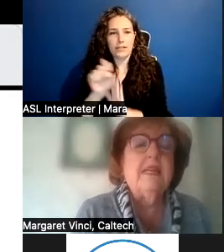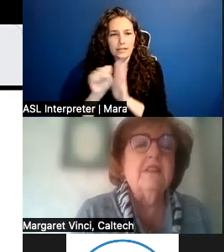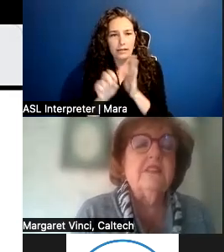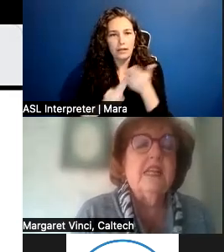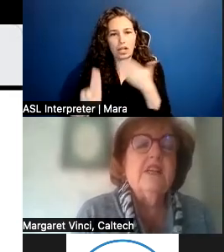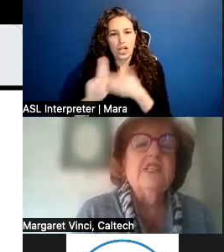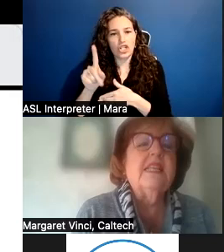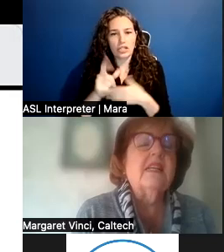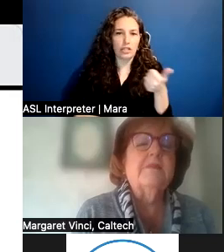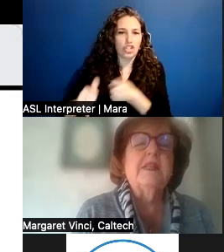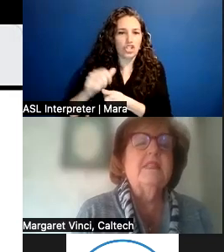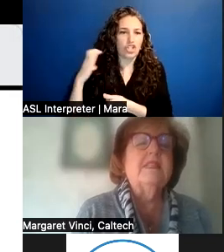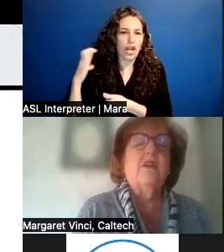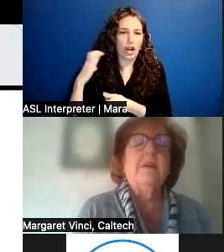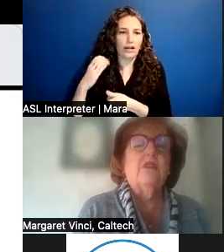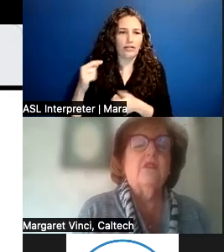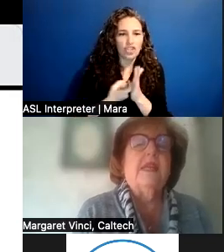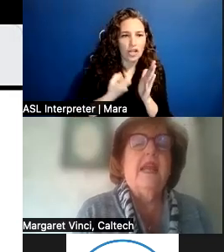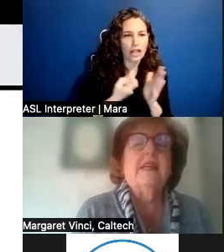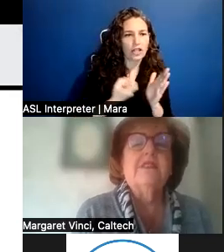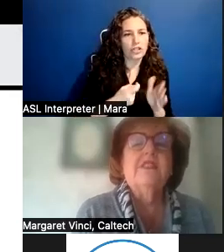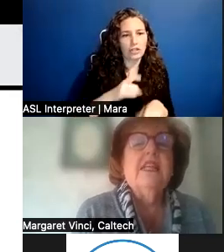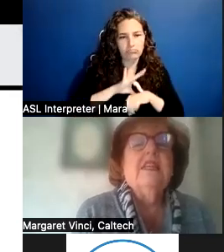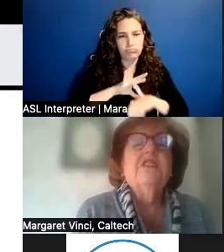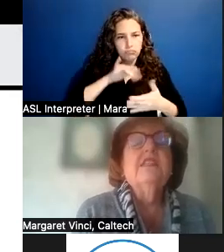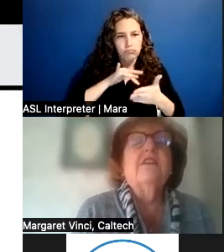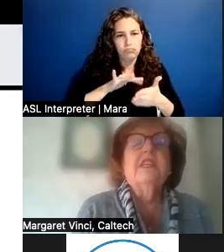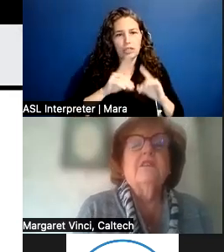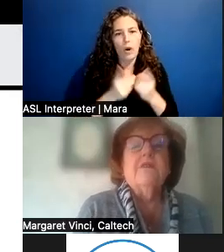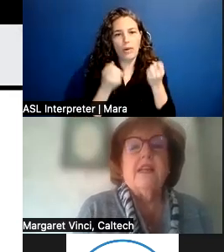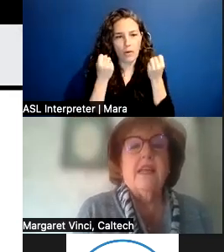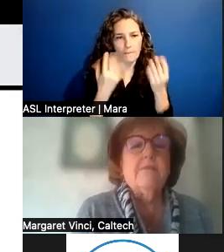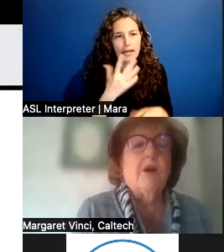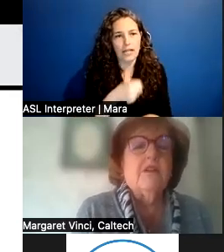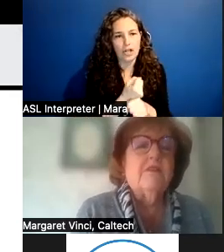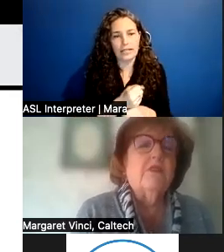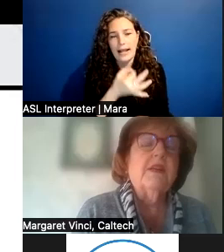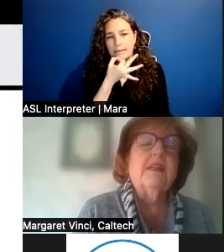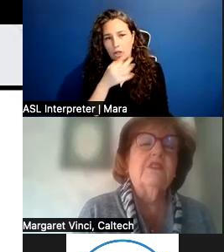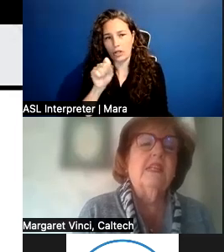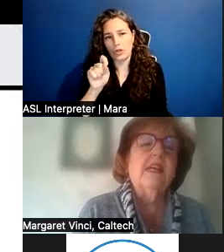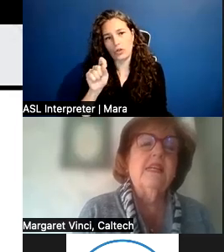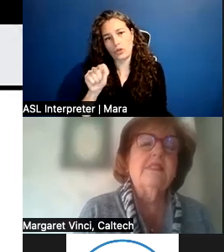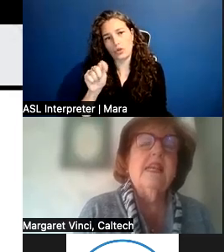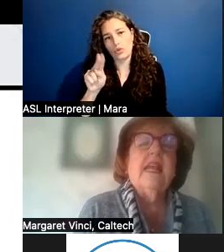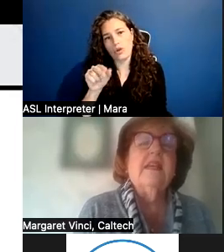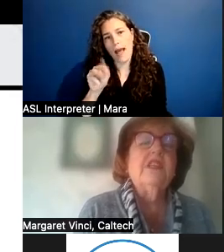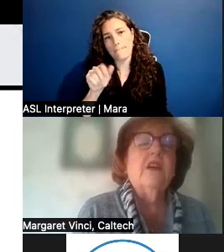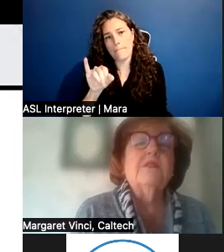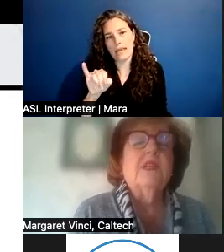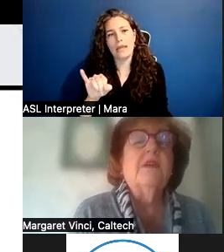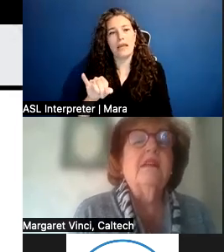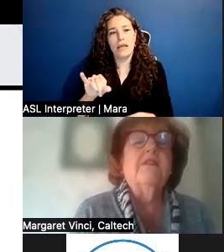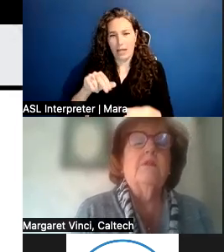for many years. She's an expert in tsunami and earthquake hazards. She is our dear friend and partner of Earthquake Country Alliance, and